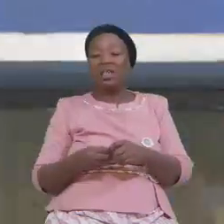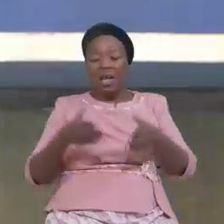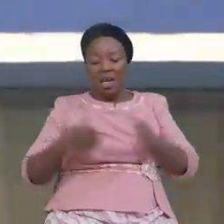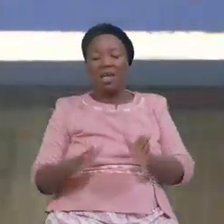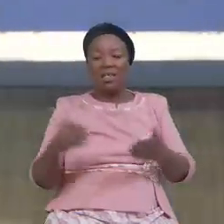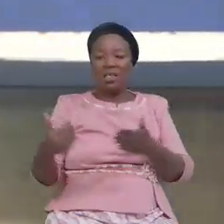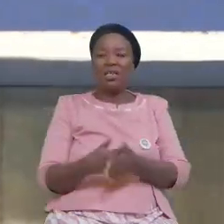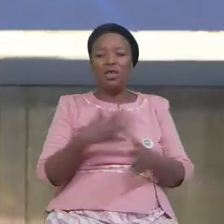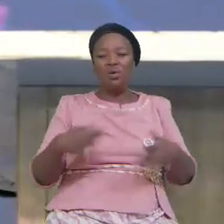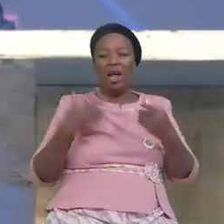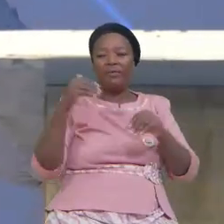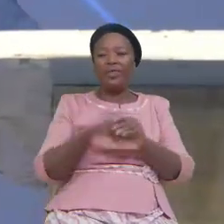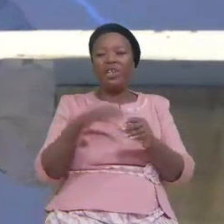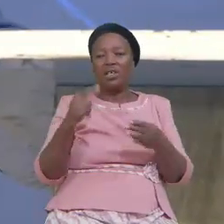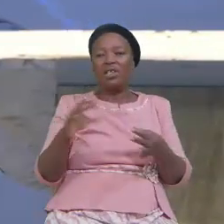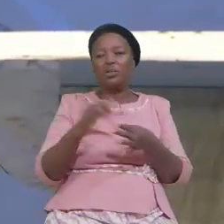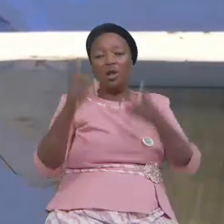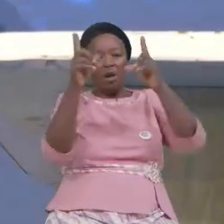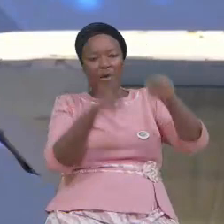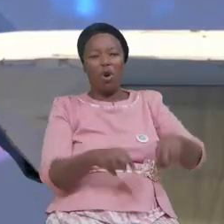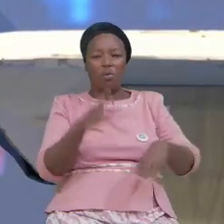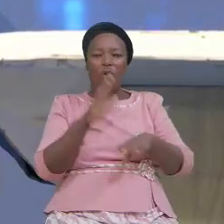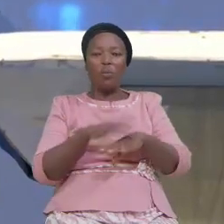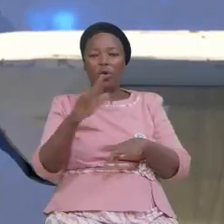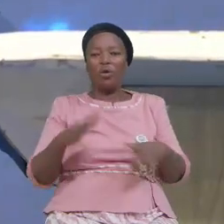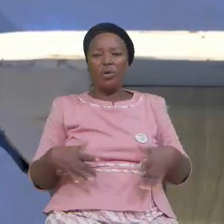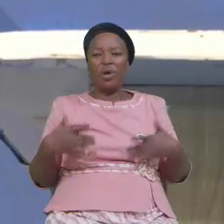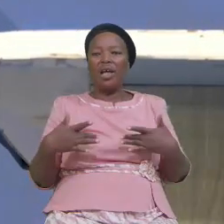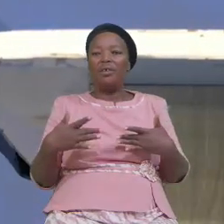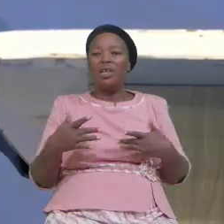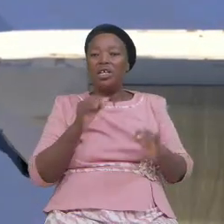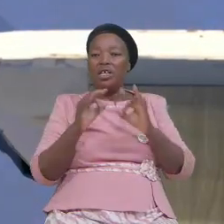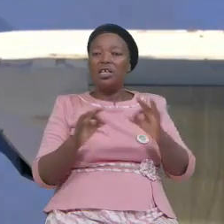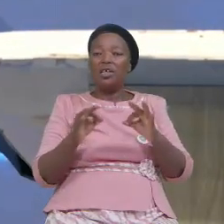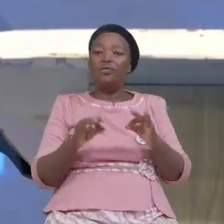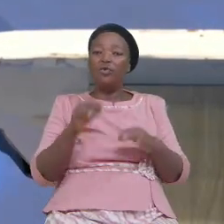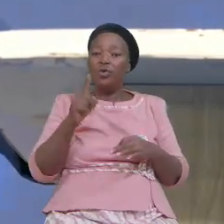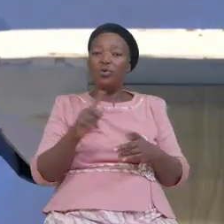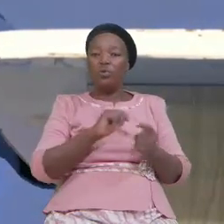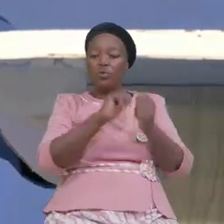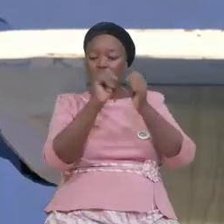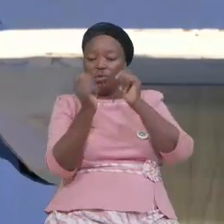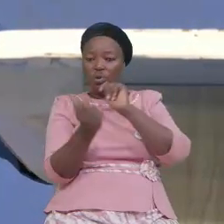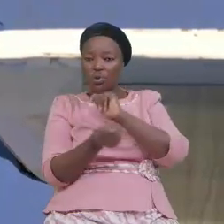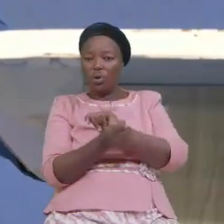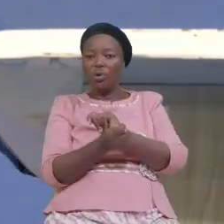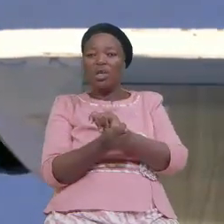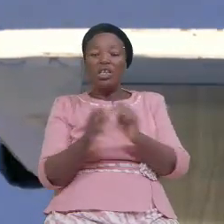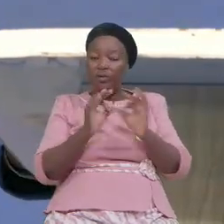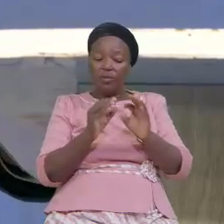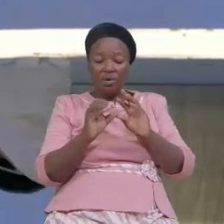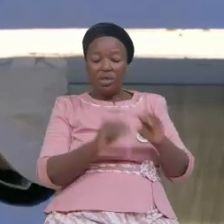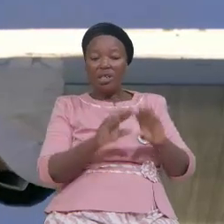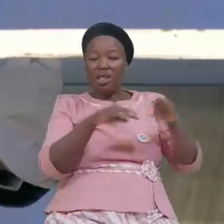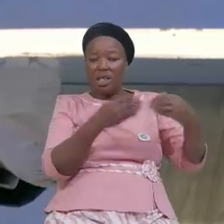the spirit come upon your life. If you turn a deaf ear to